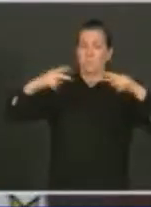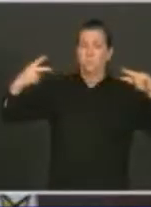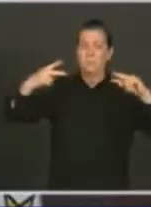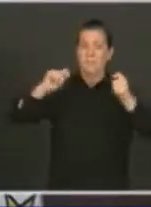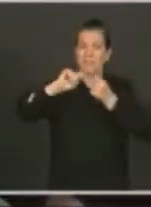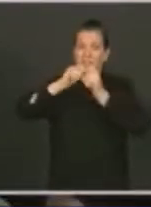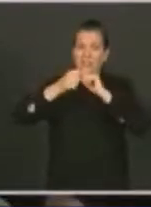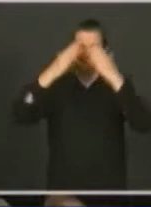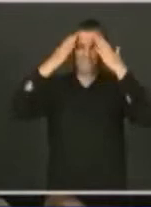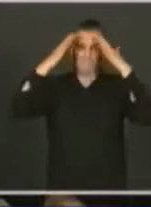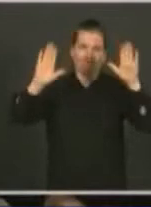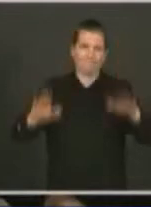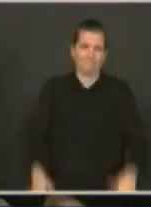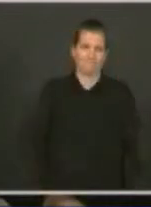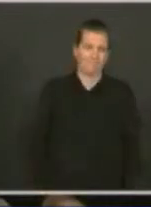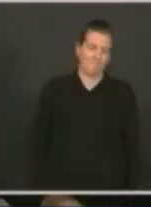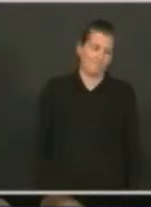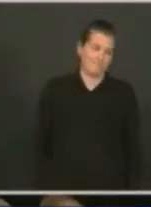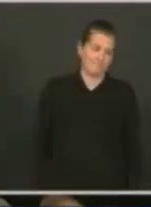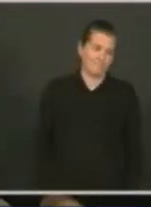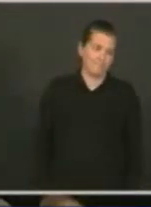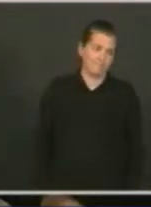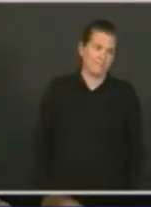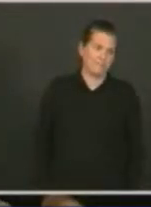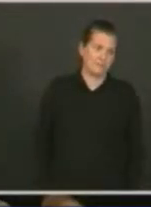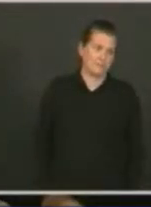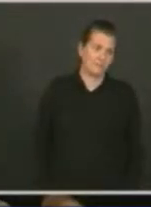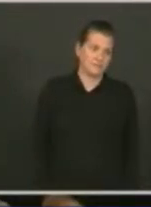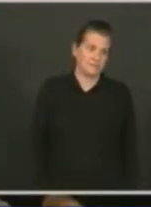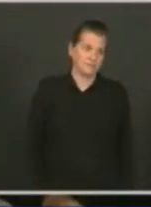just change gears just for a second?